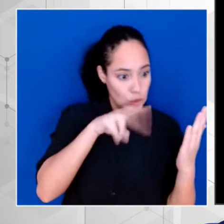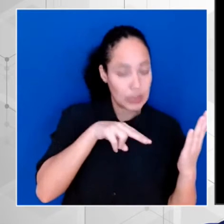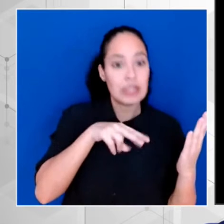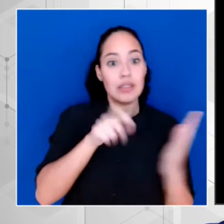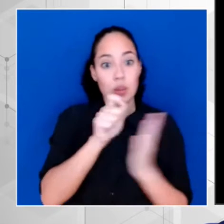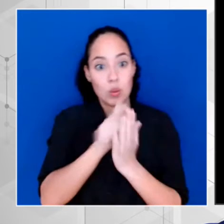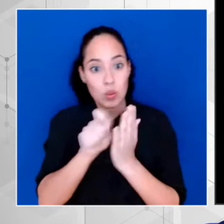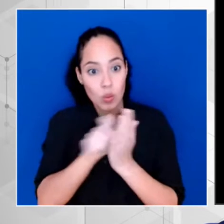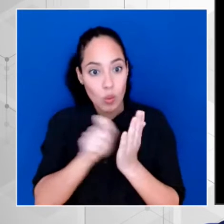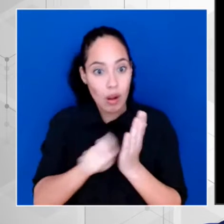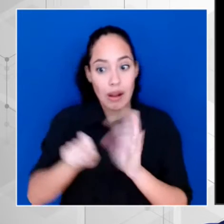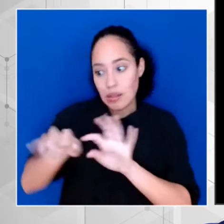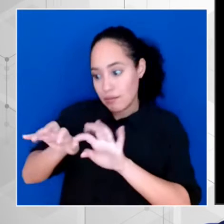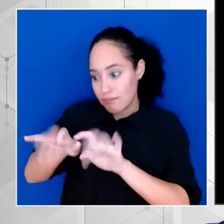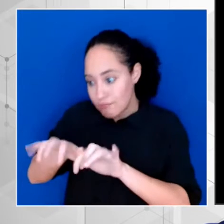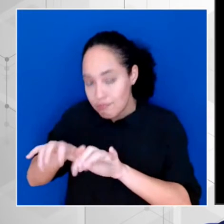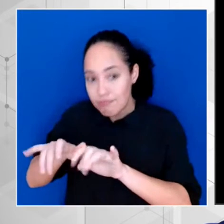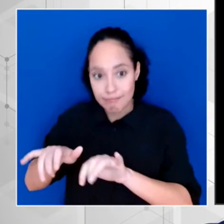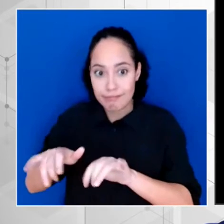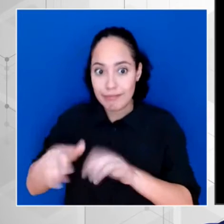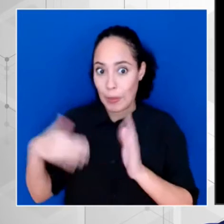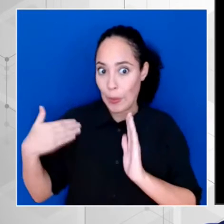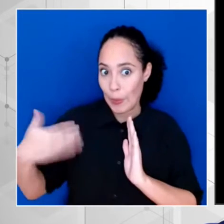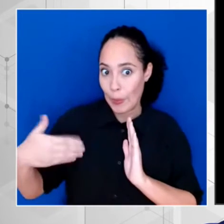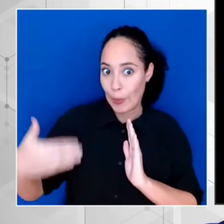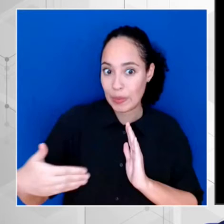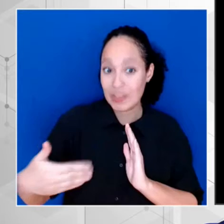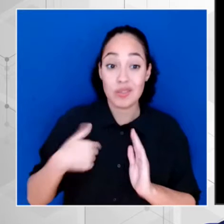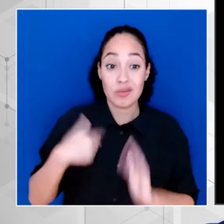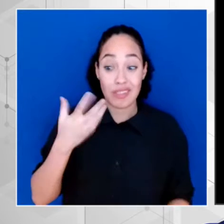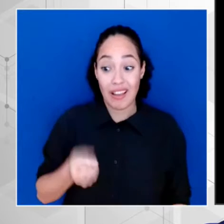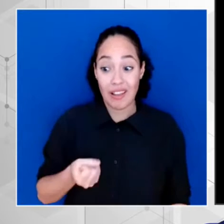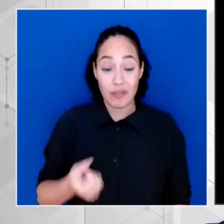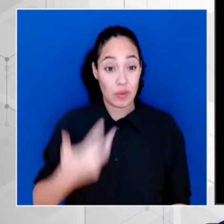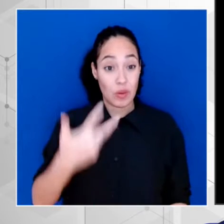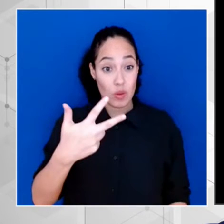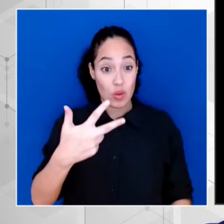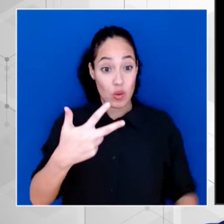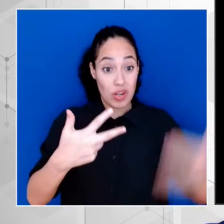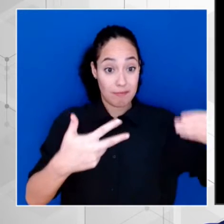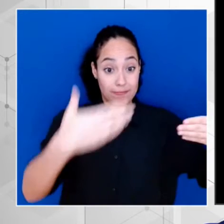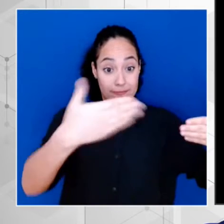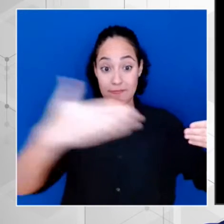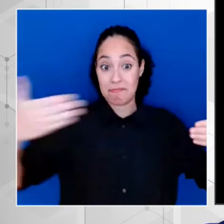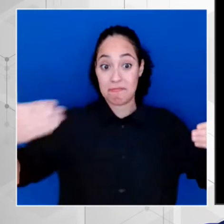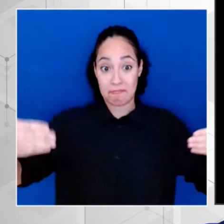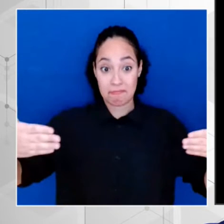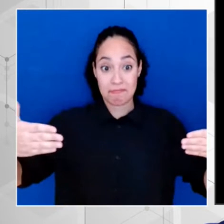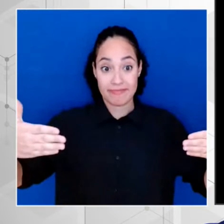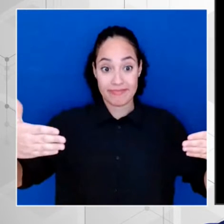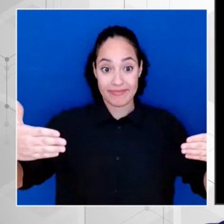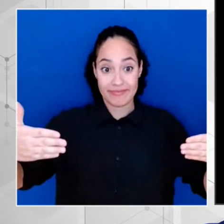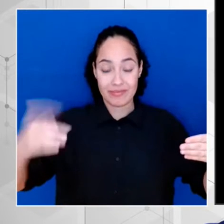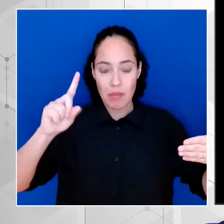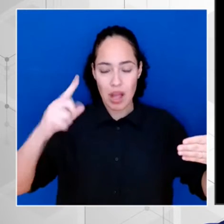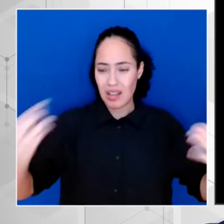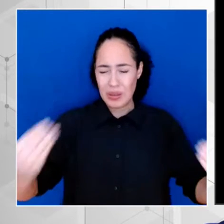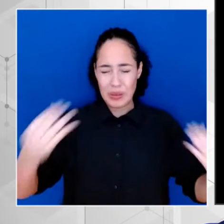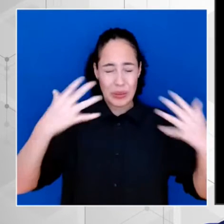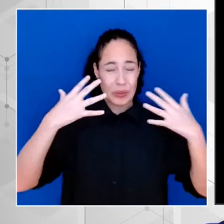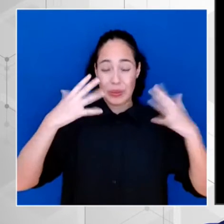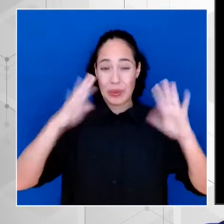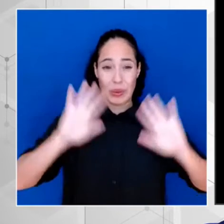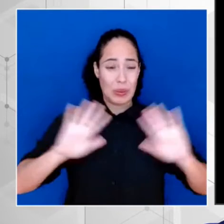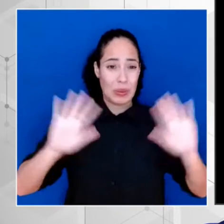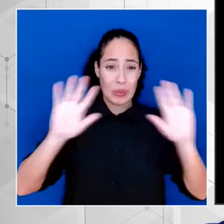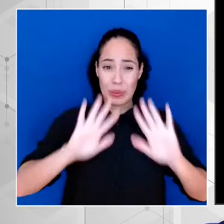code, detect pattern inconsistencies, and so on. So the default mode is way too straining for my eyes, and